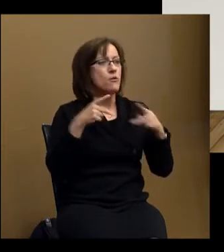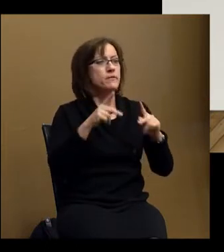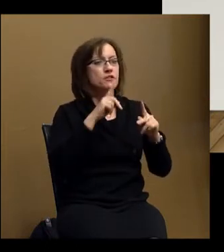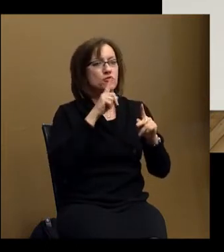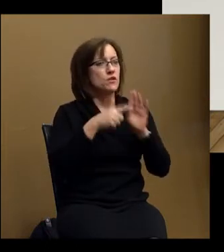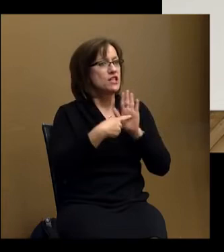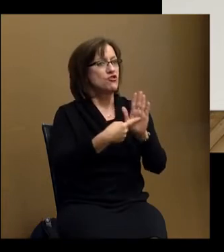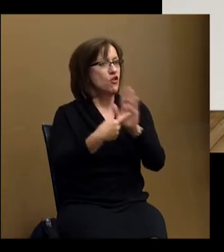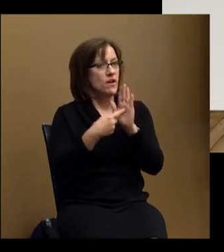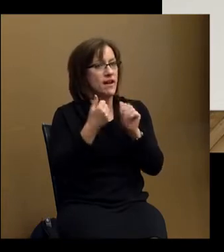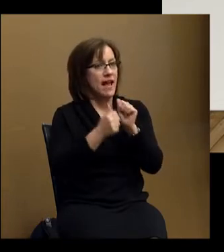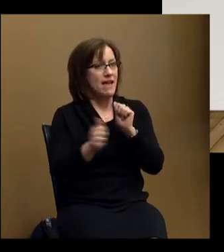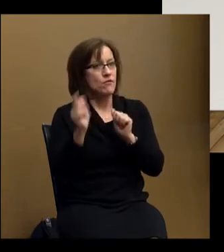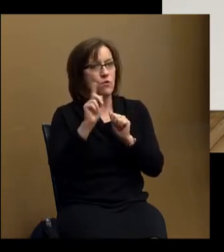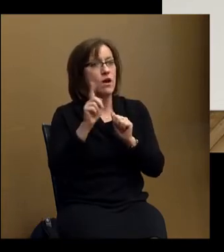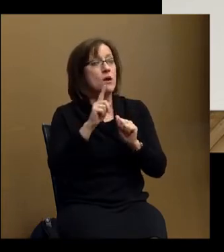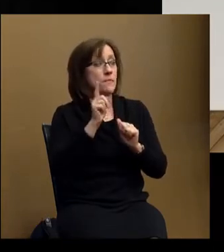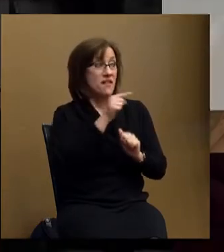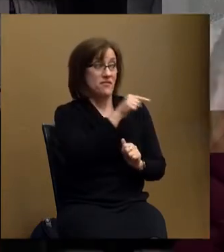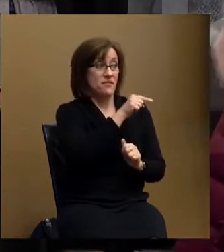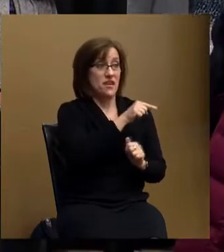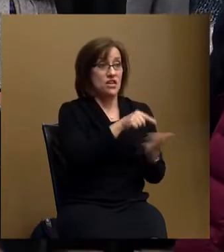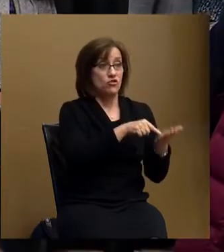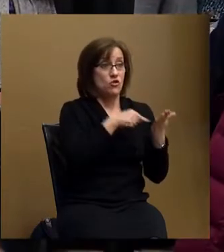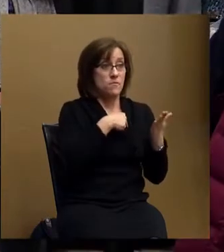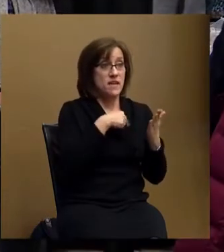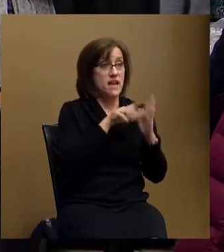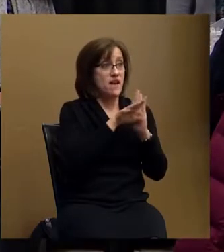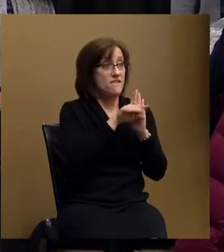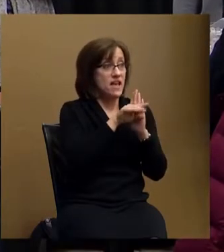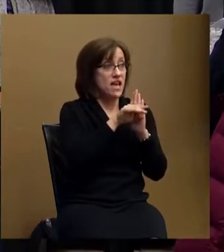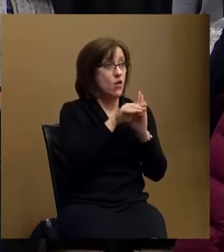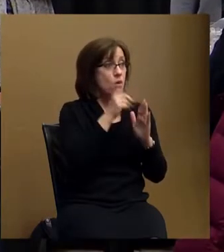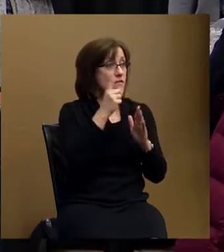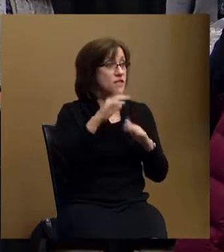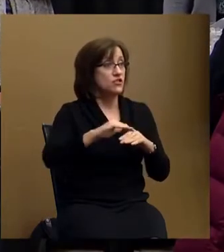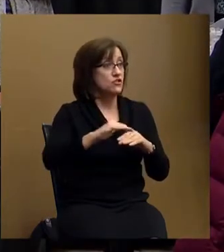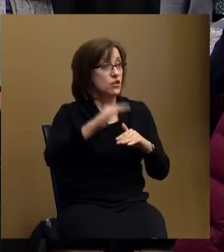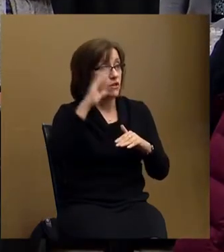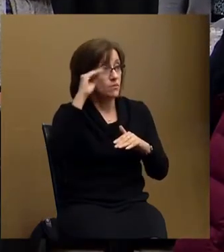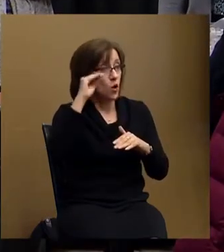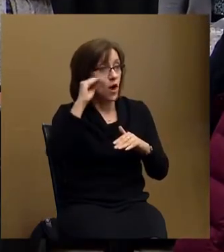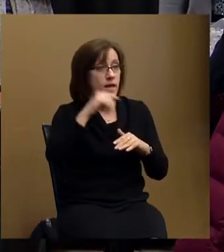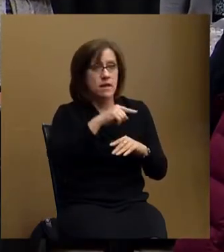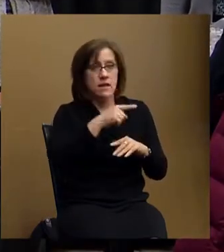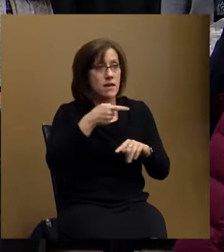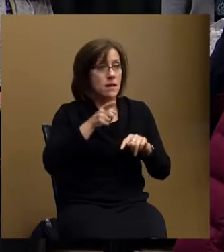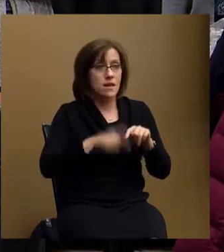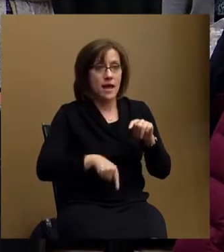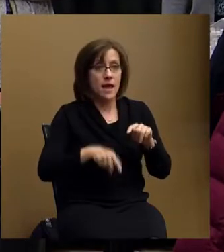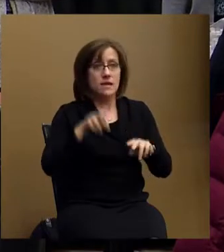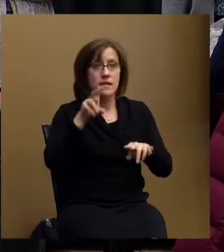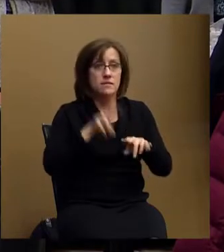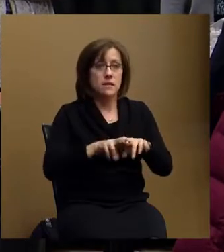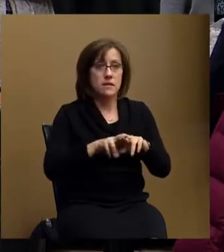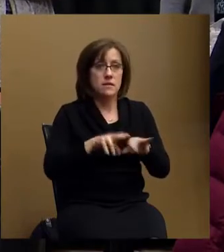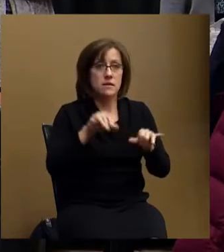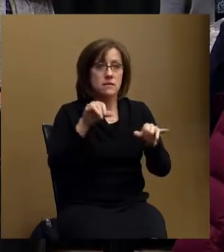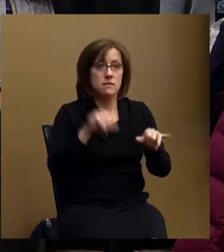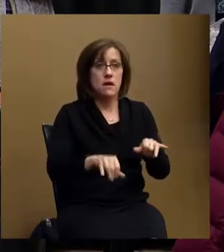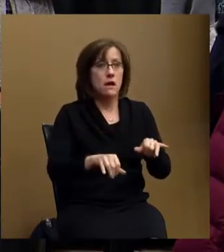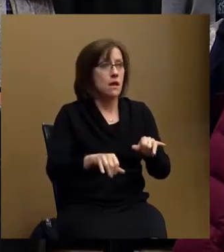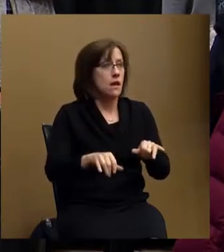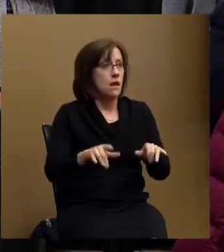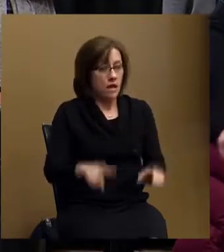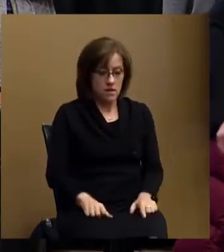everywhere, but they showed me a video earlier of this child. I mean, he can't sit still. I mean, his